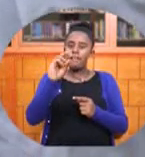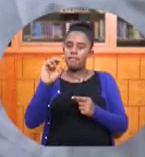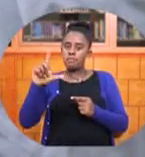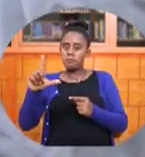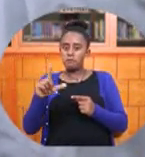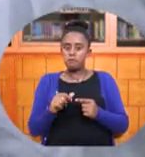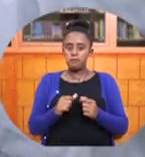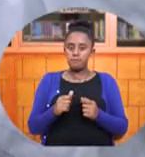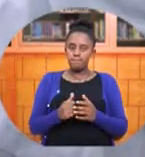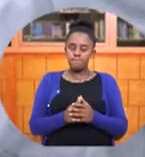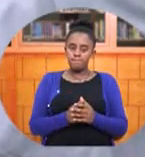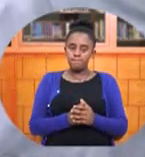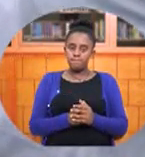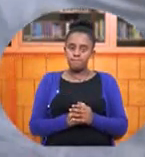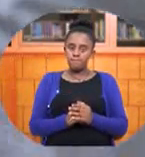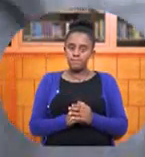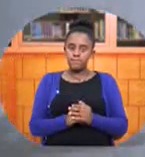adult.